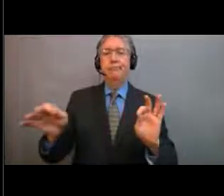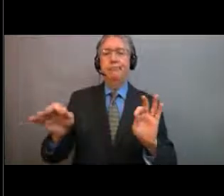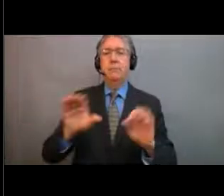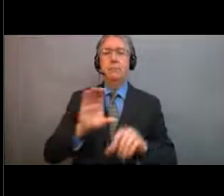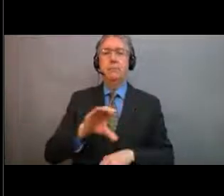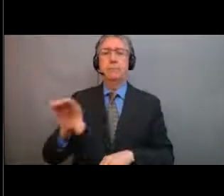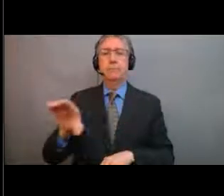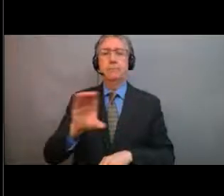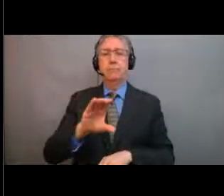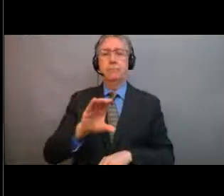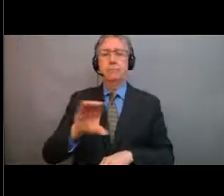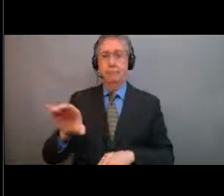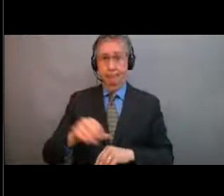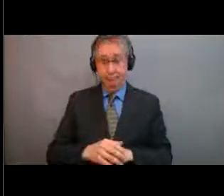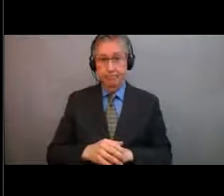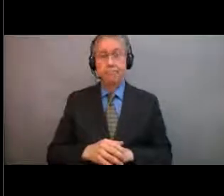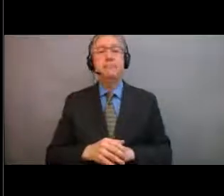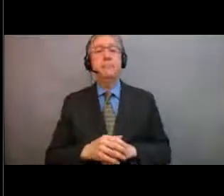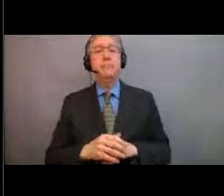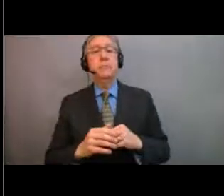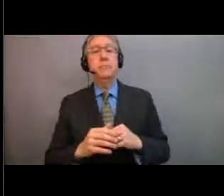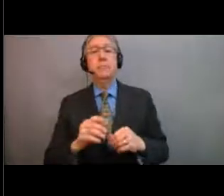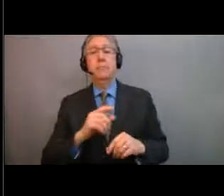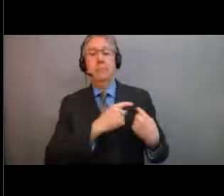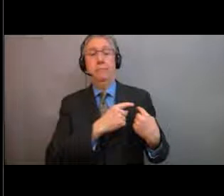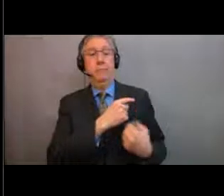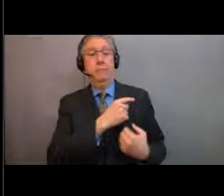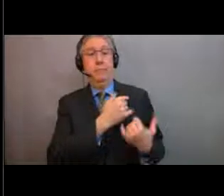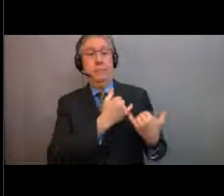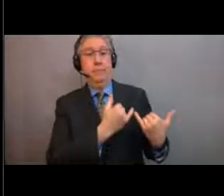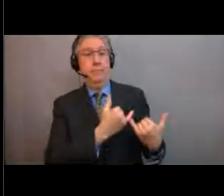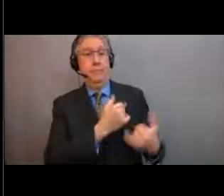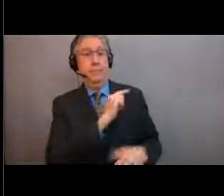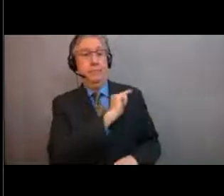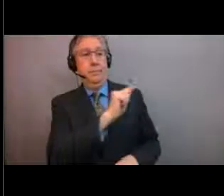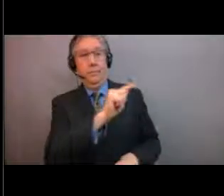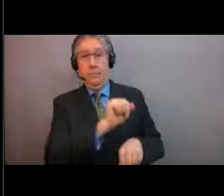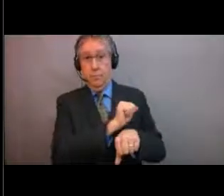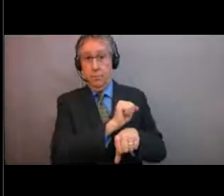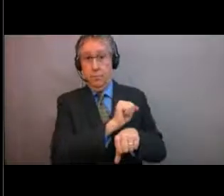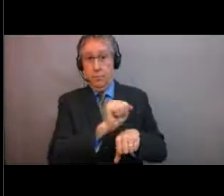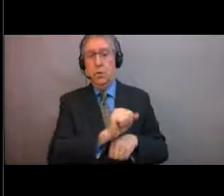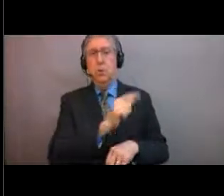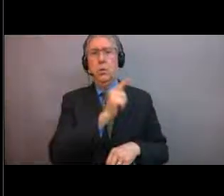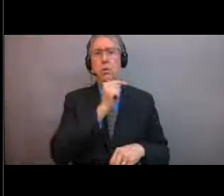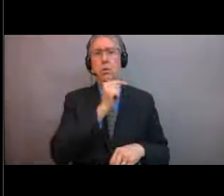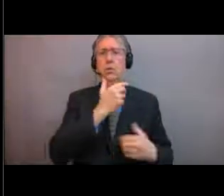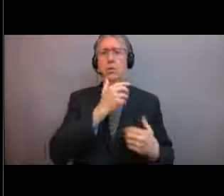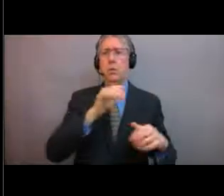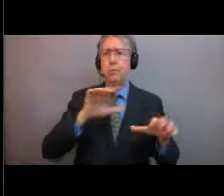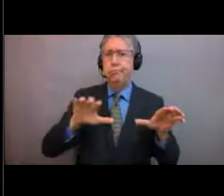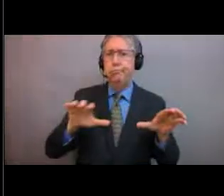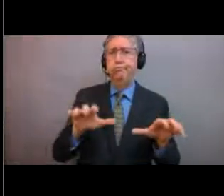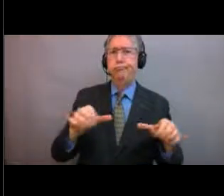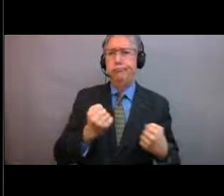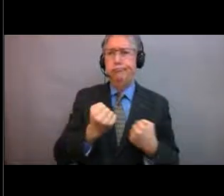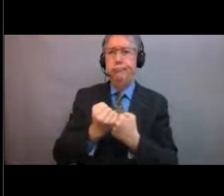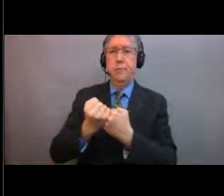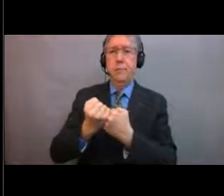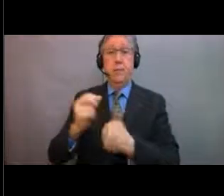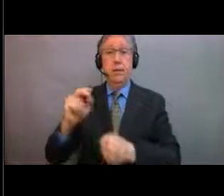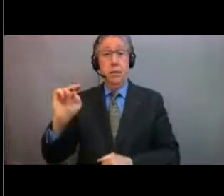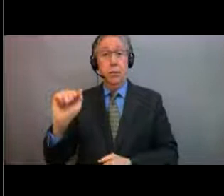Today, we will recognize employees for their significant contributions to our organization and NOAA as a whole.